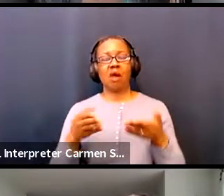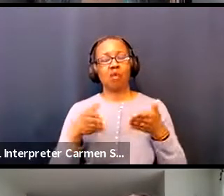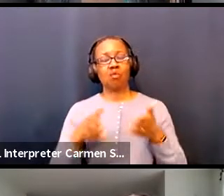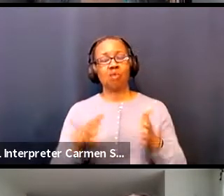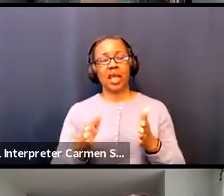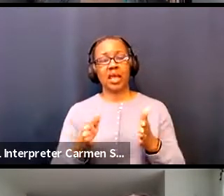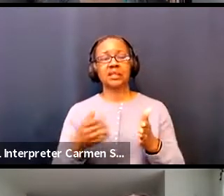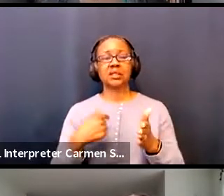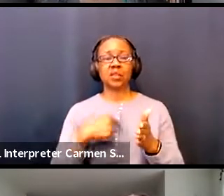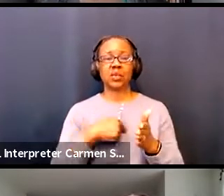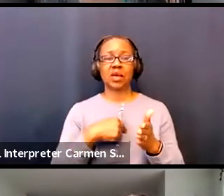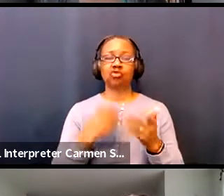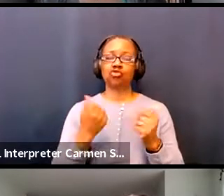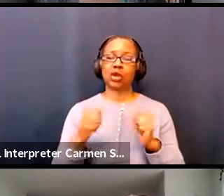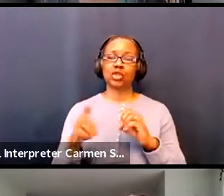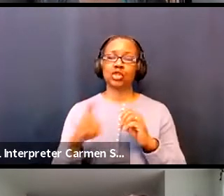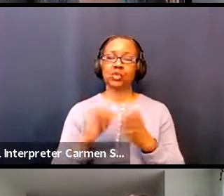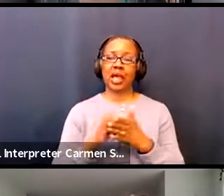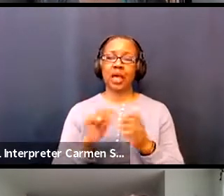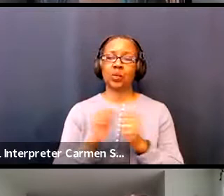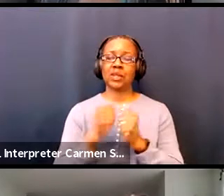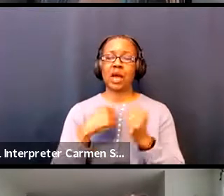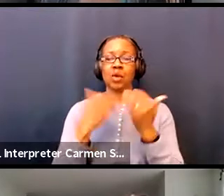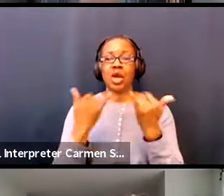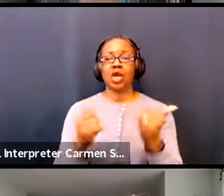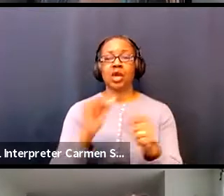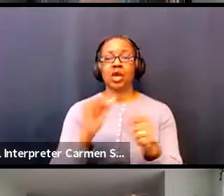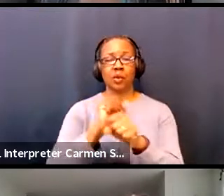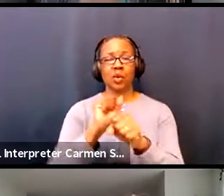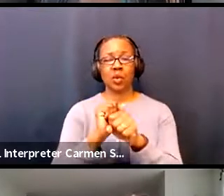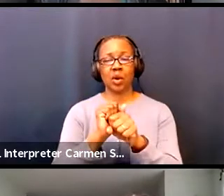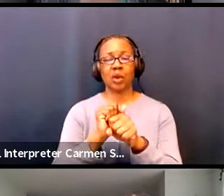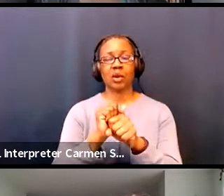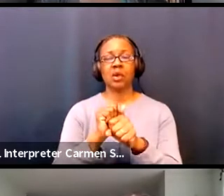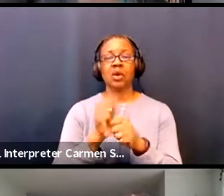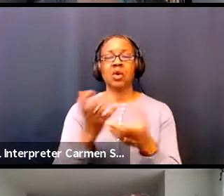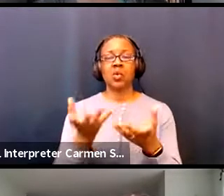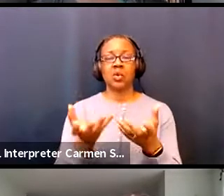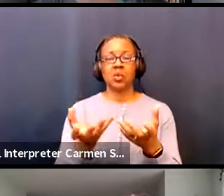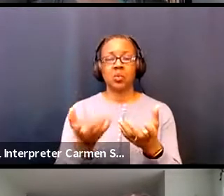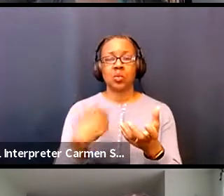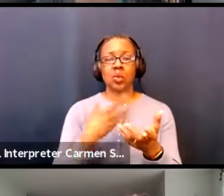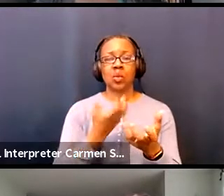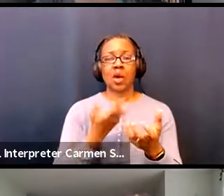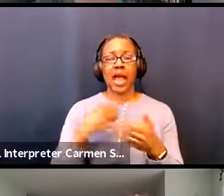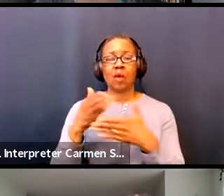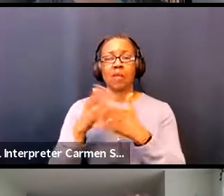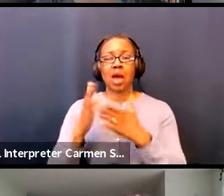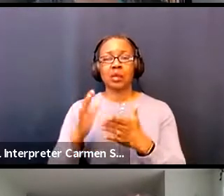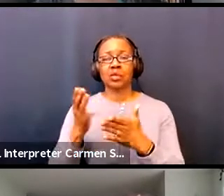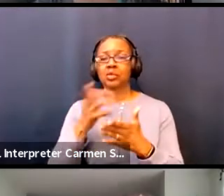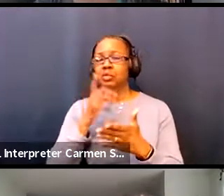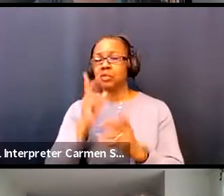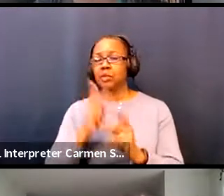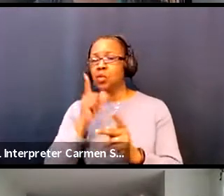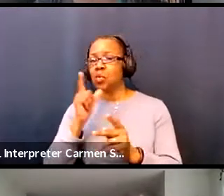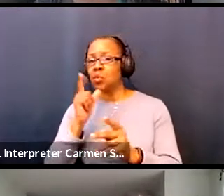that we are trying to do that in our current work. We're trying to make sure that all our partners that we work